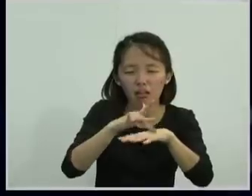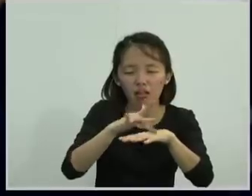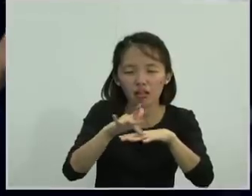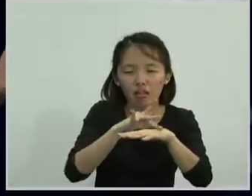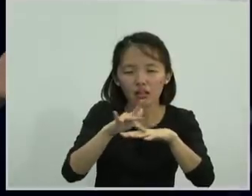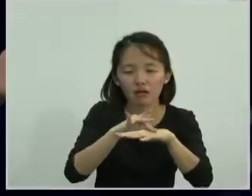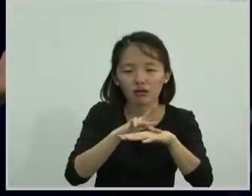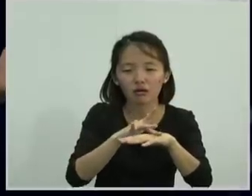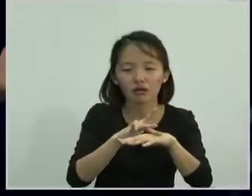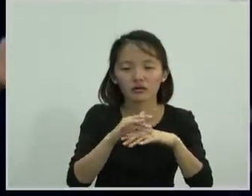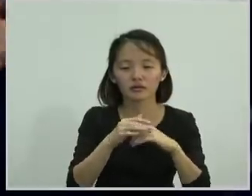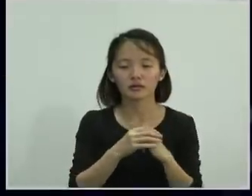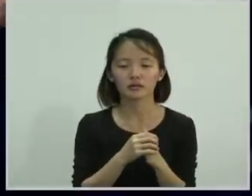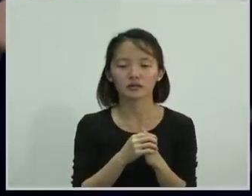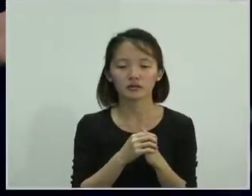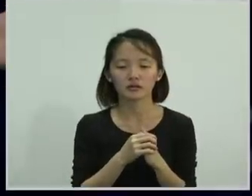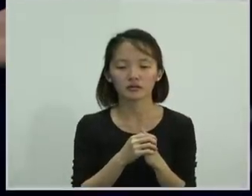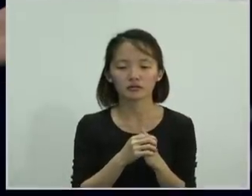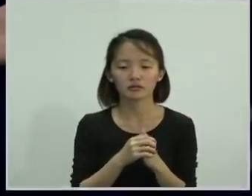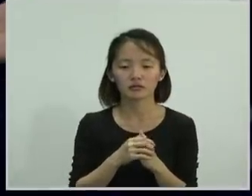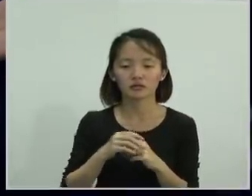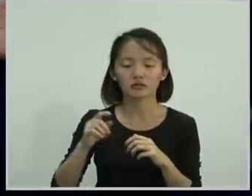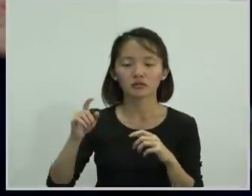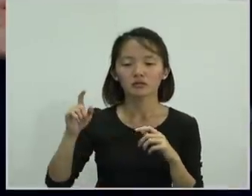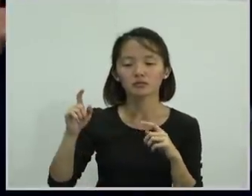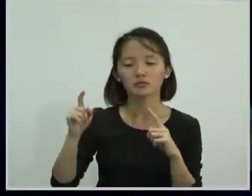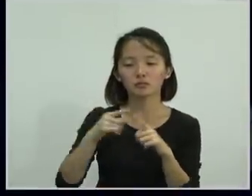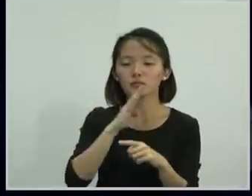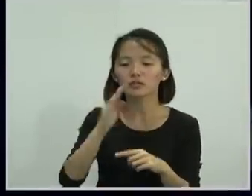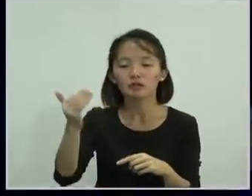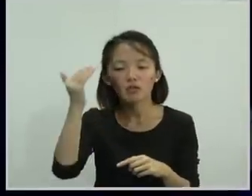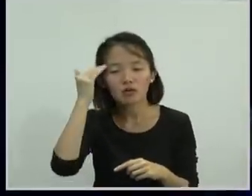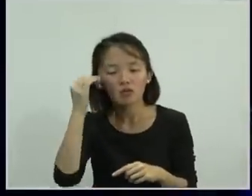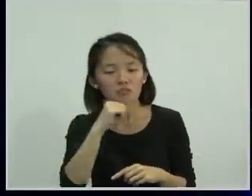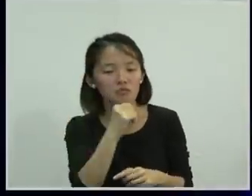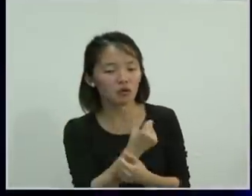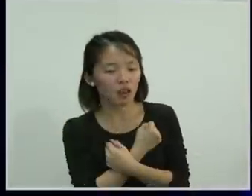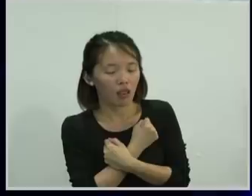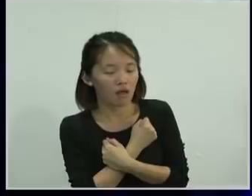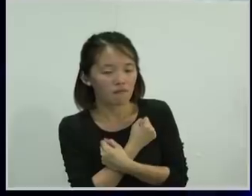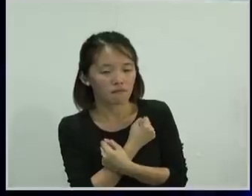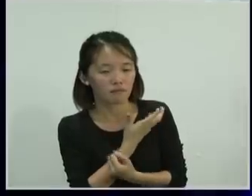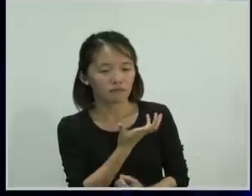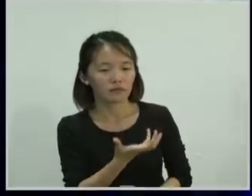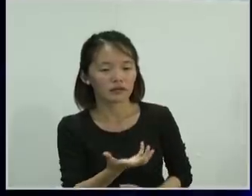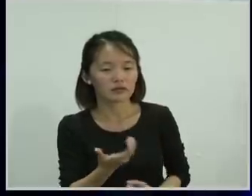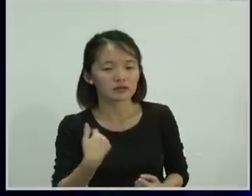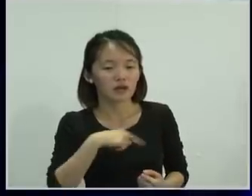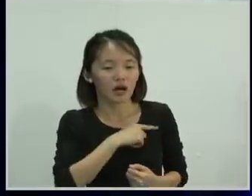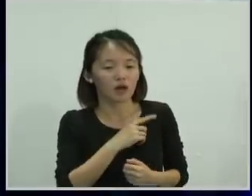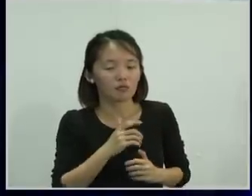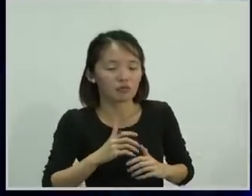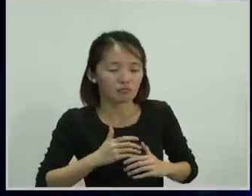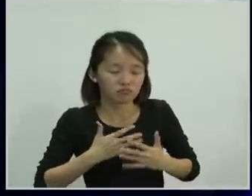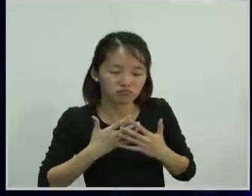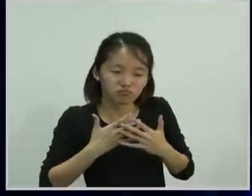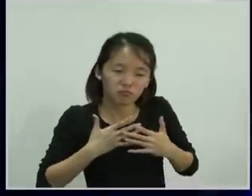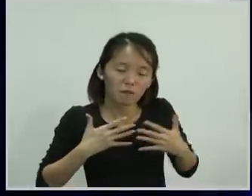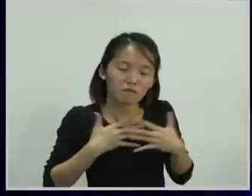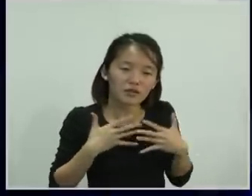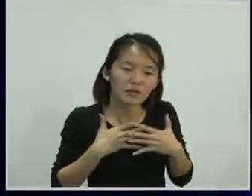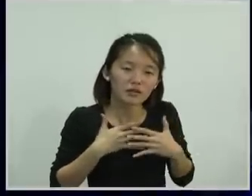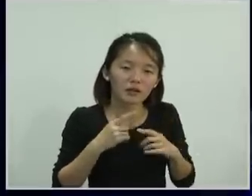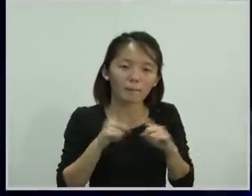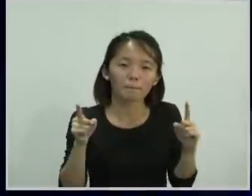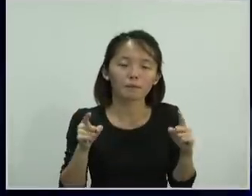be known and not loved is our greatest fear. But to be